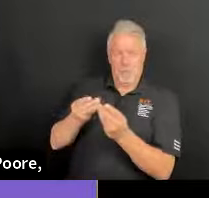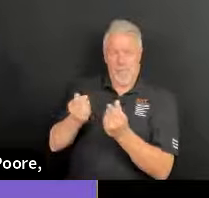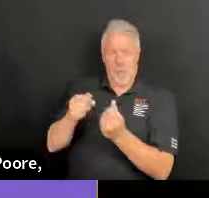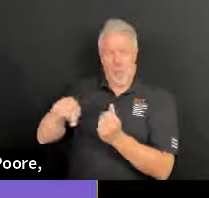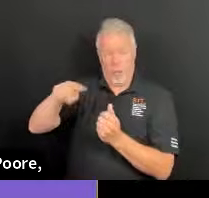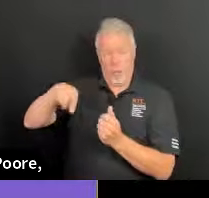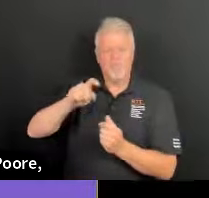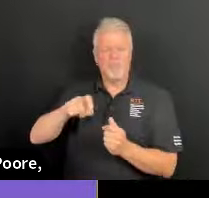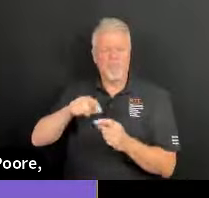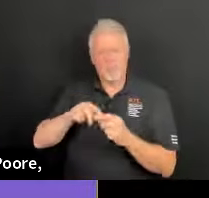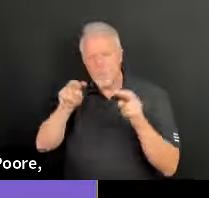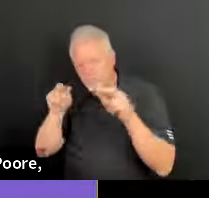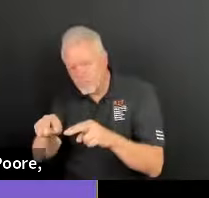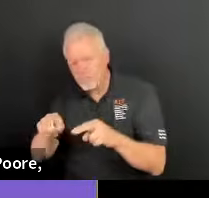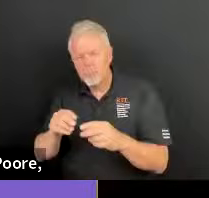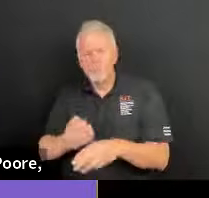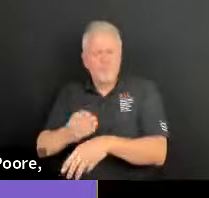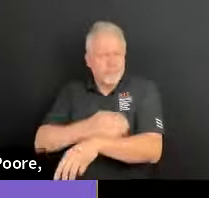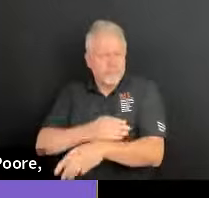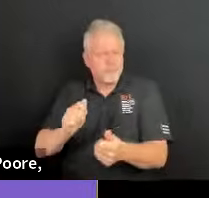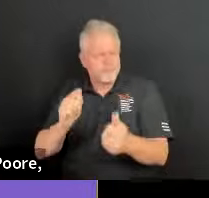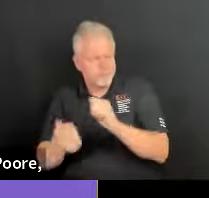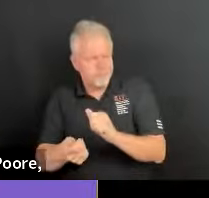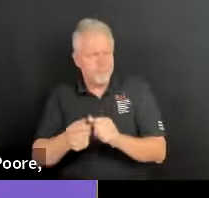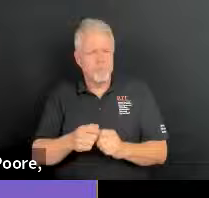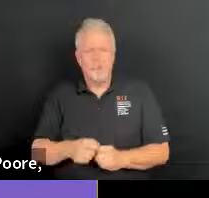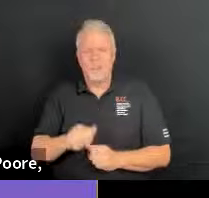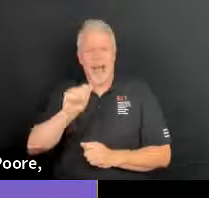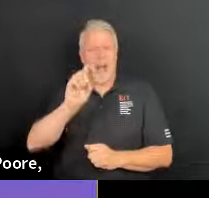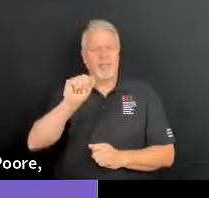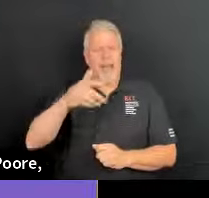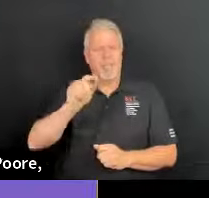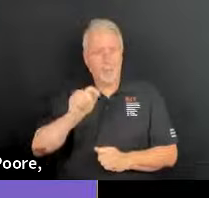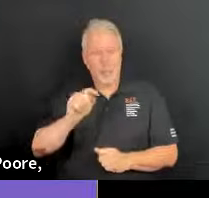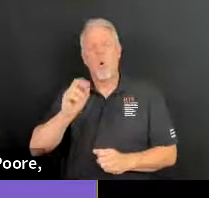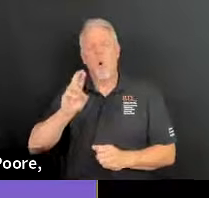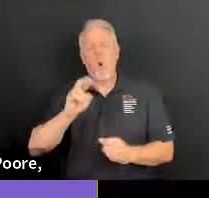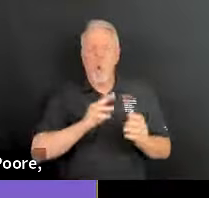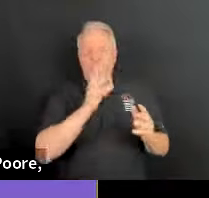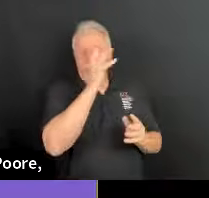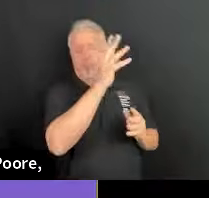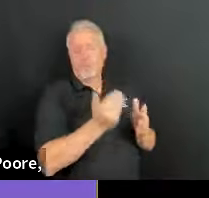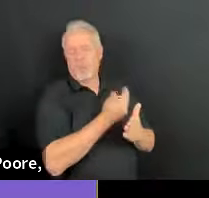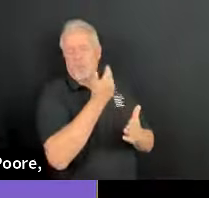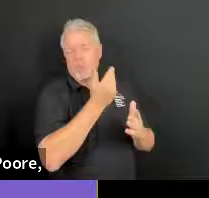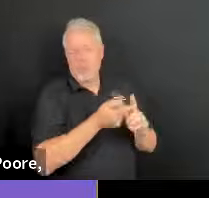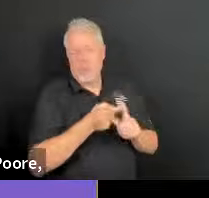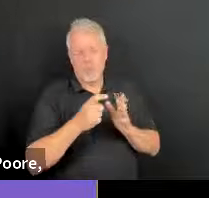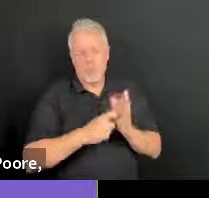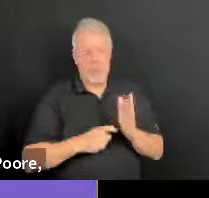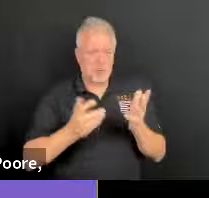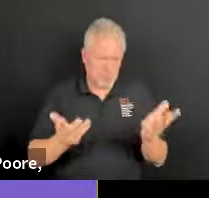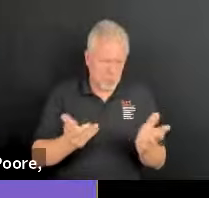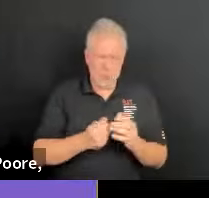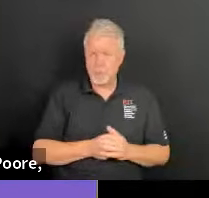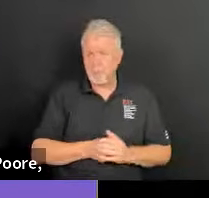able to be disseminated. They're not thinking about how it would help if we could change that or adapt that for the deaf